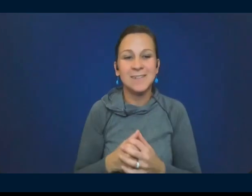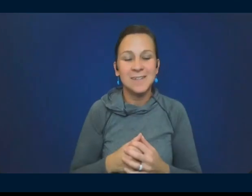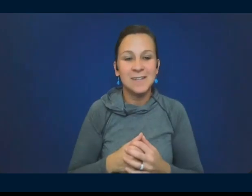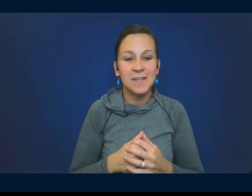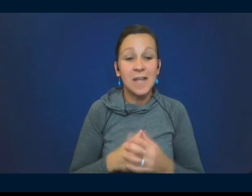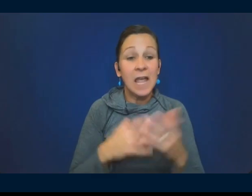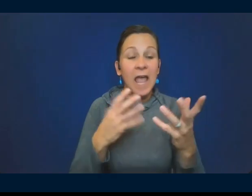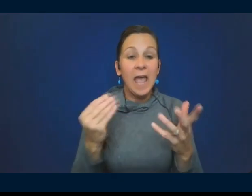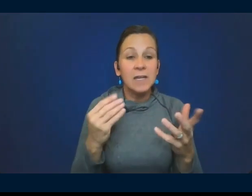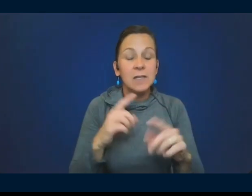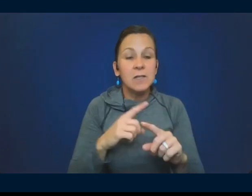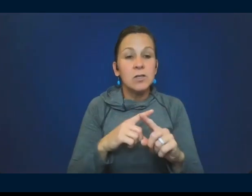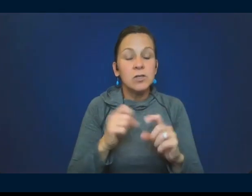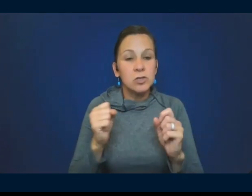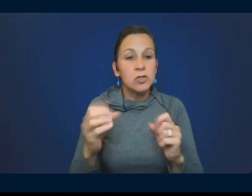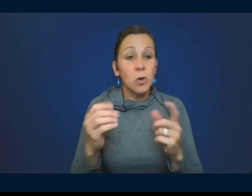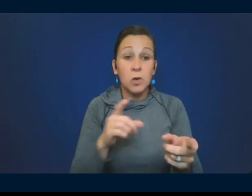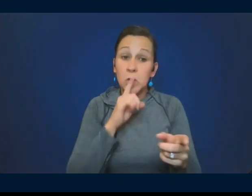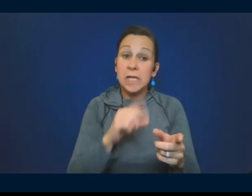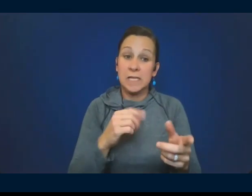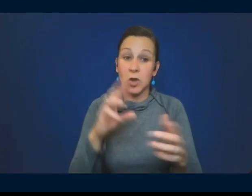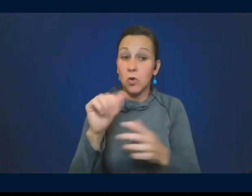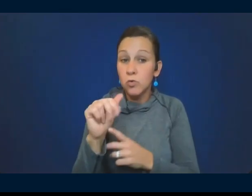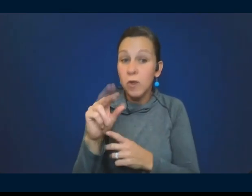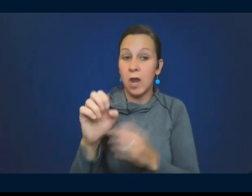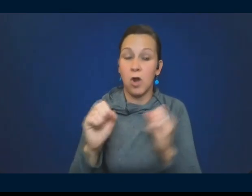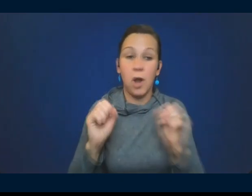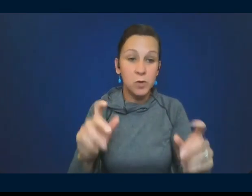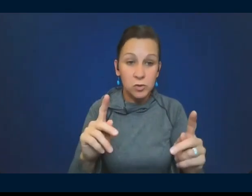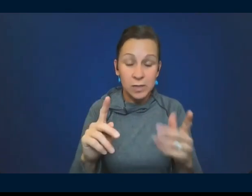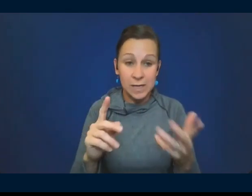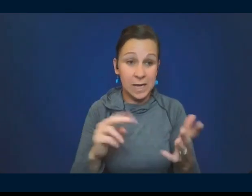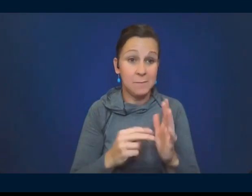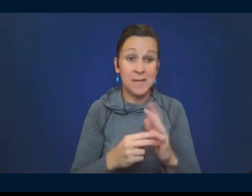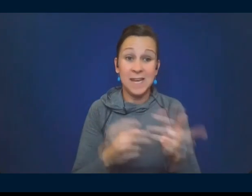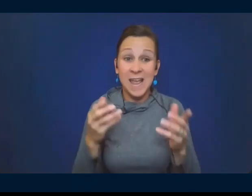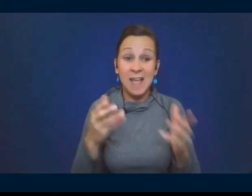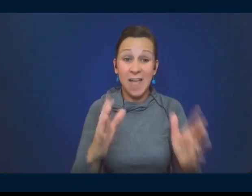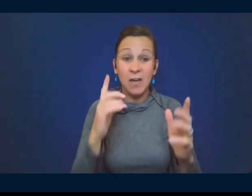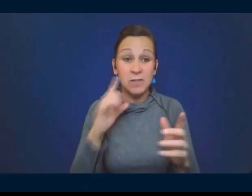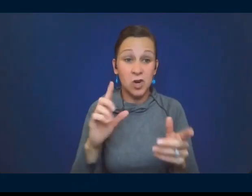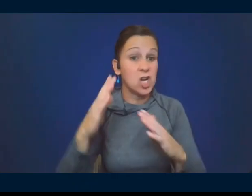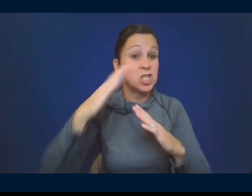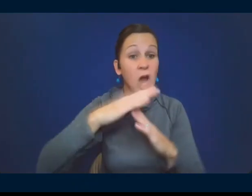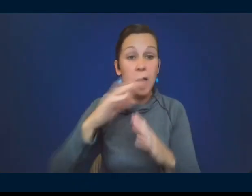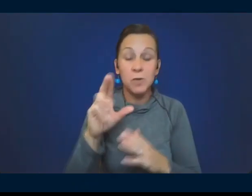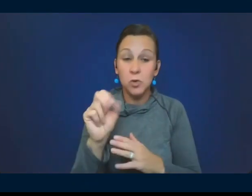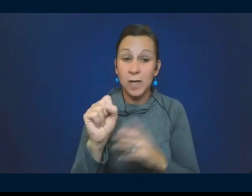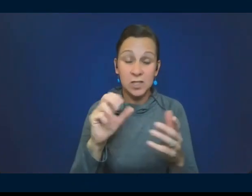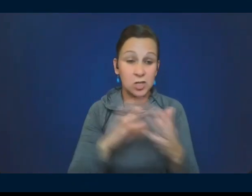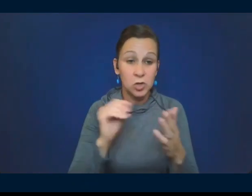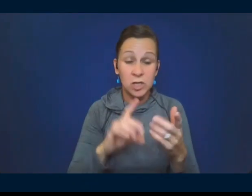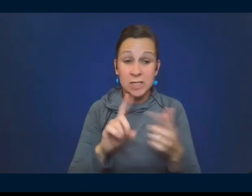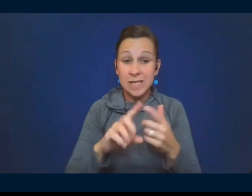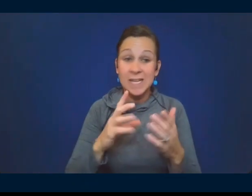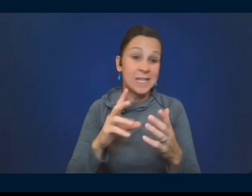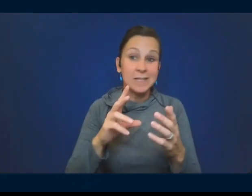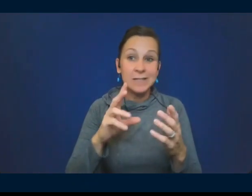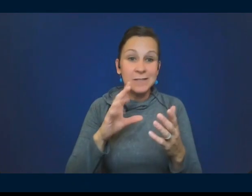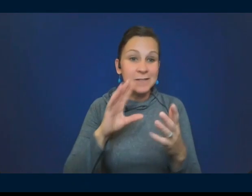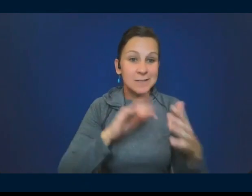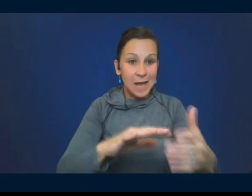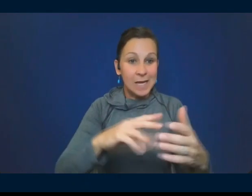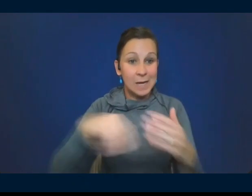And so it really is a rare opportunity. I mean, it allows for top US students to study abroad in the UK,